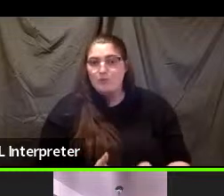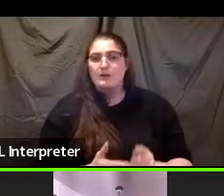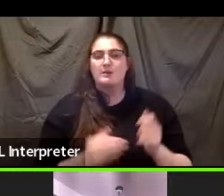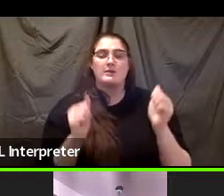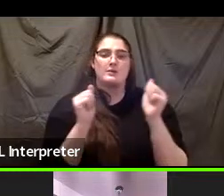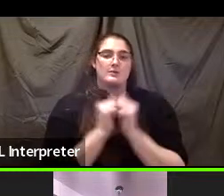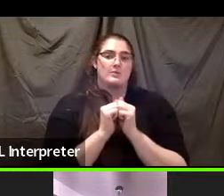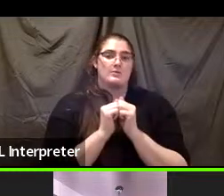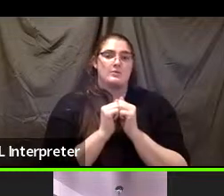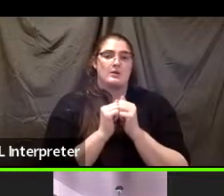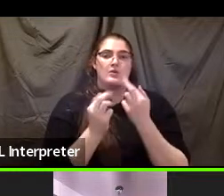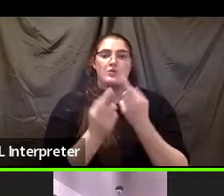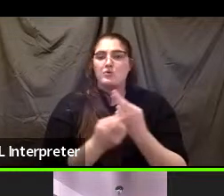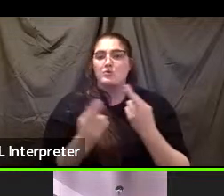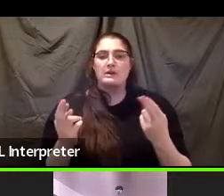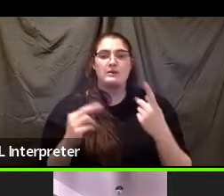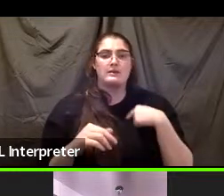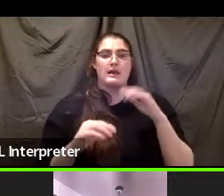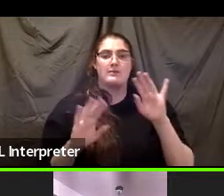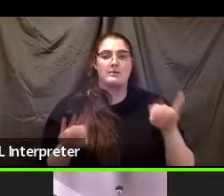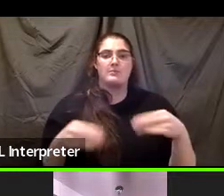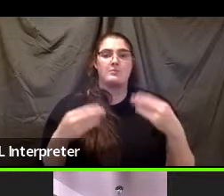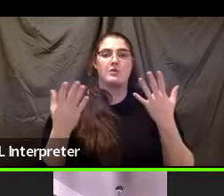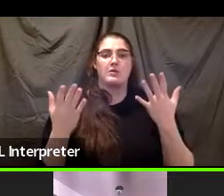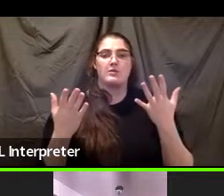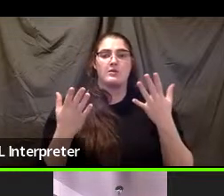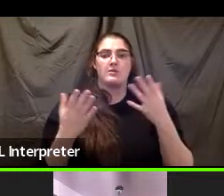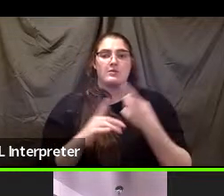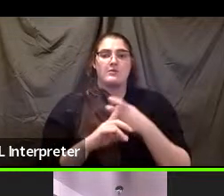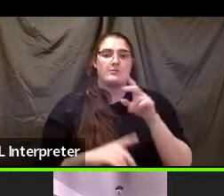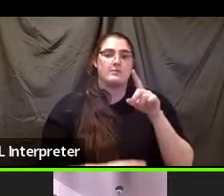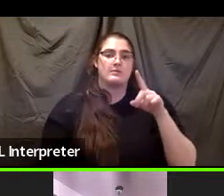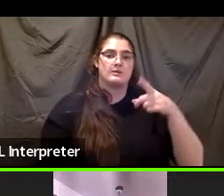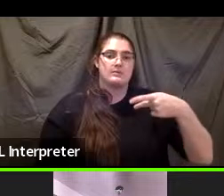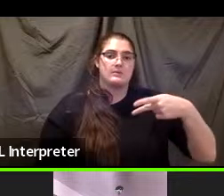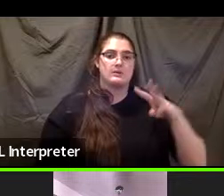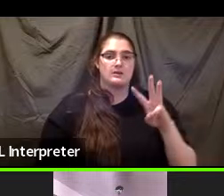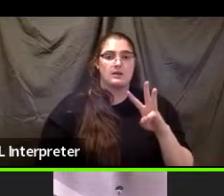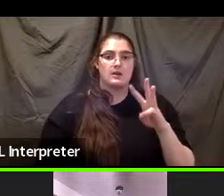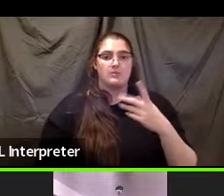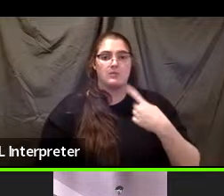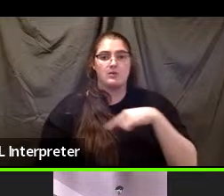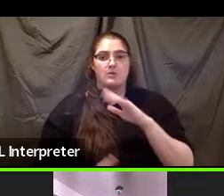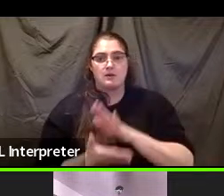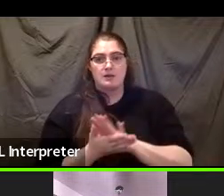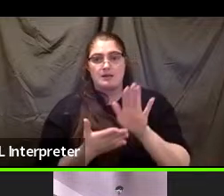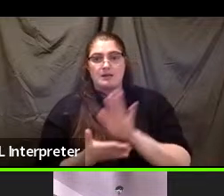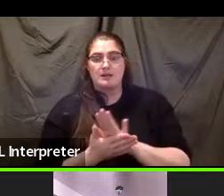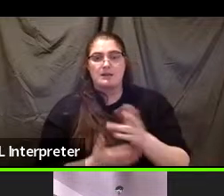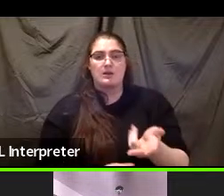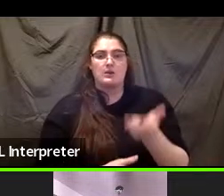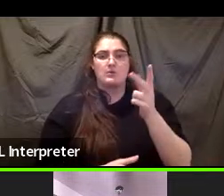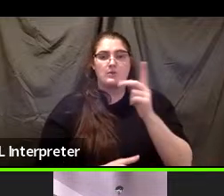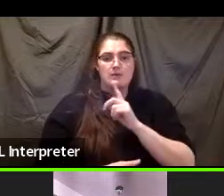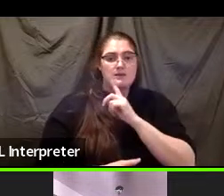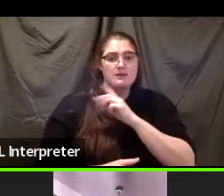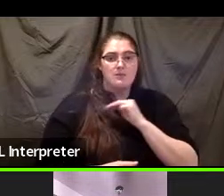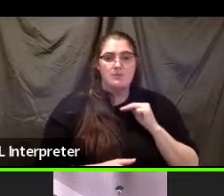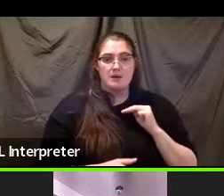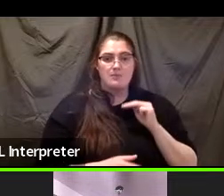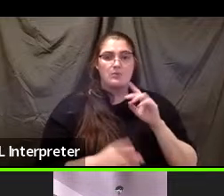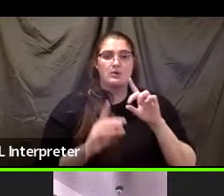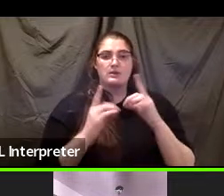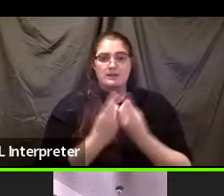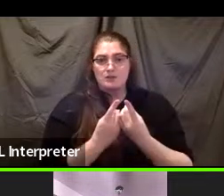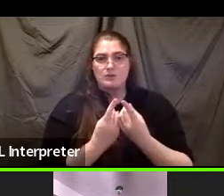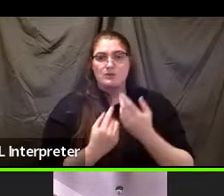with resources that have been provided by DPW, and we clean 3 single member districts. So